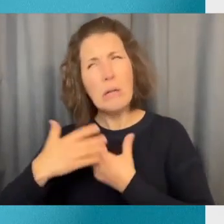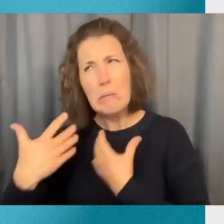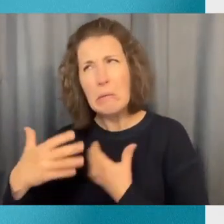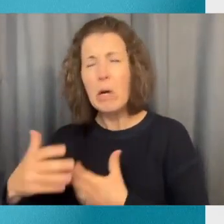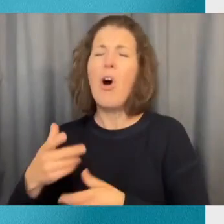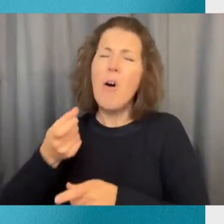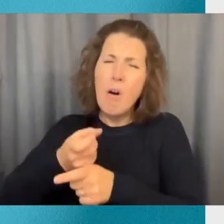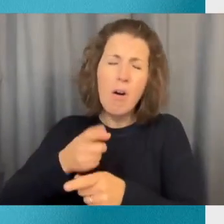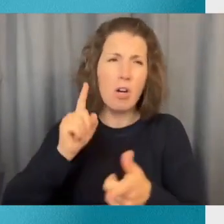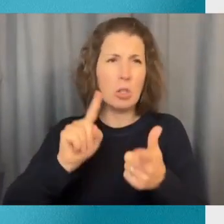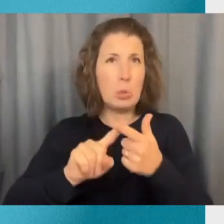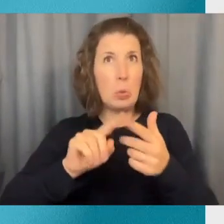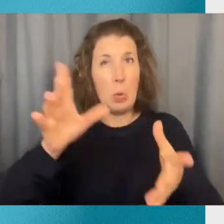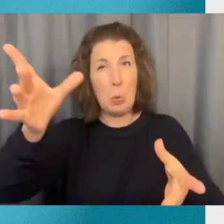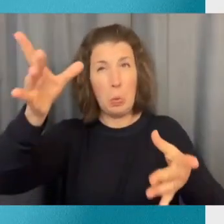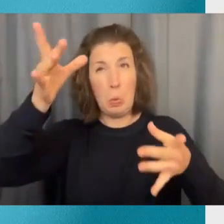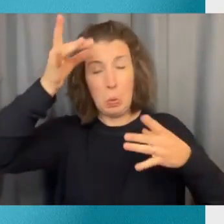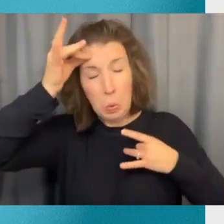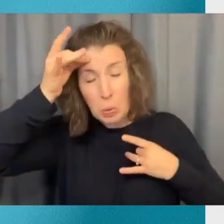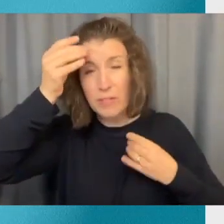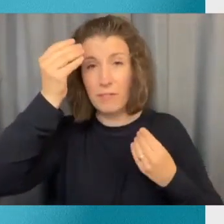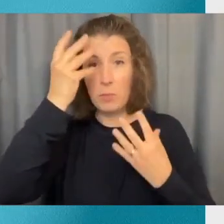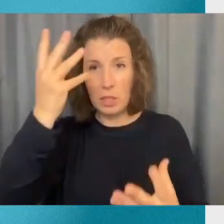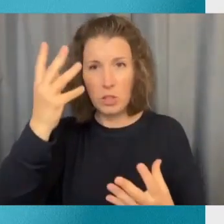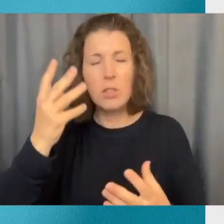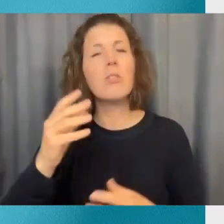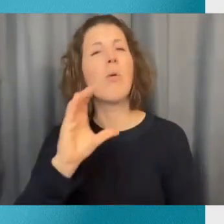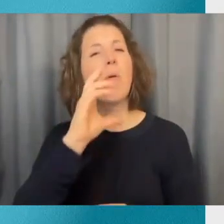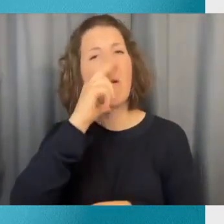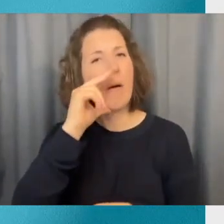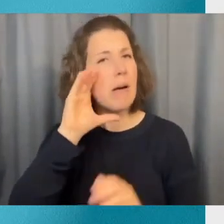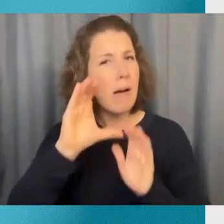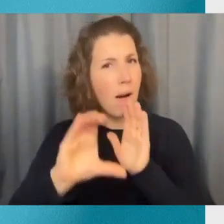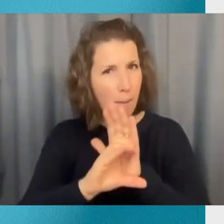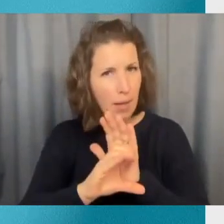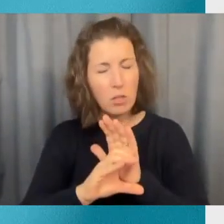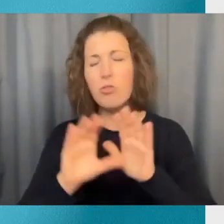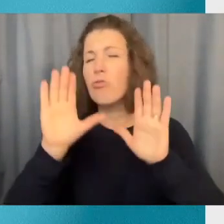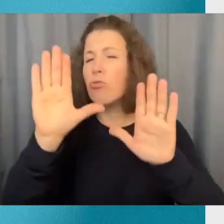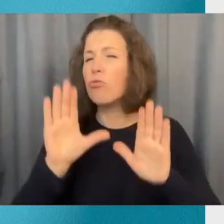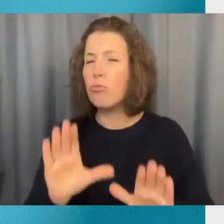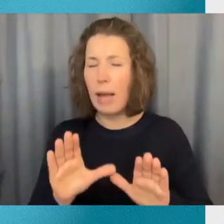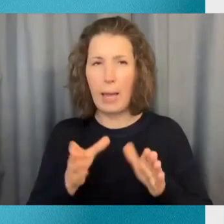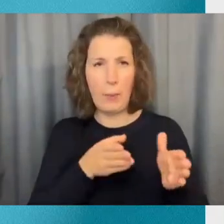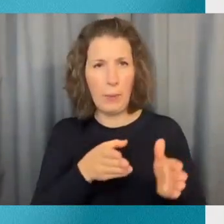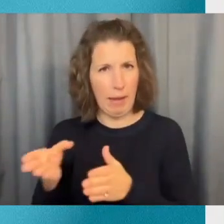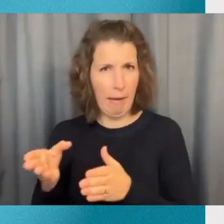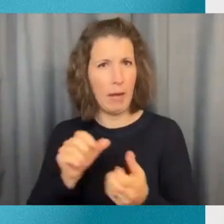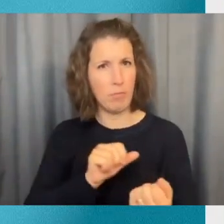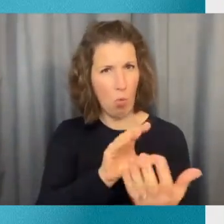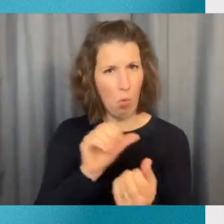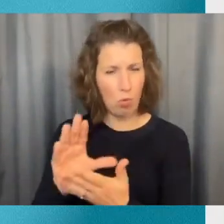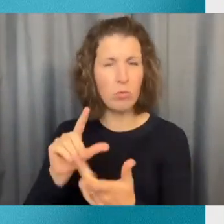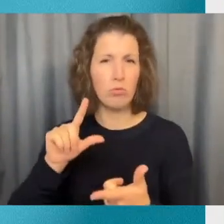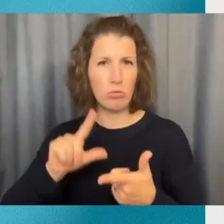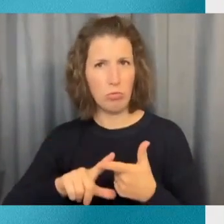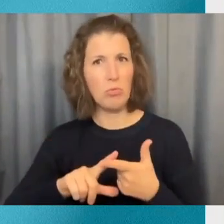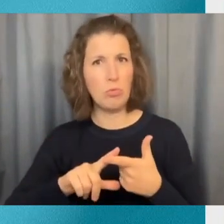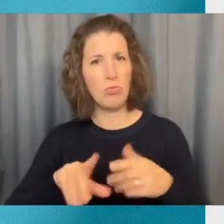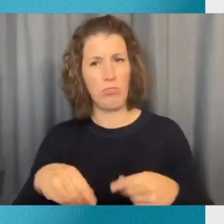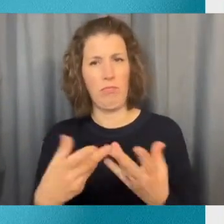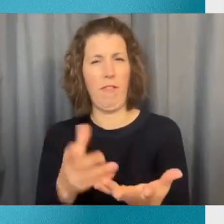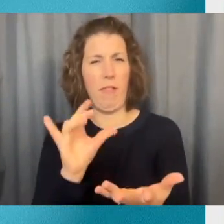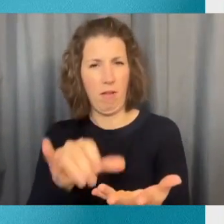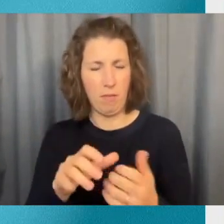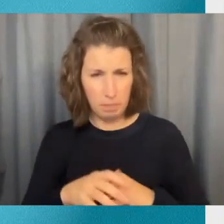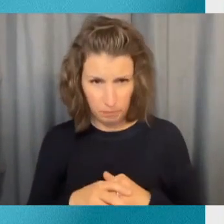right? And so comics are actually a great medium to do this work. And the classic example that you'll see, of course, is this,